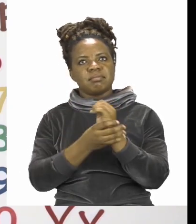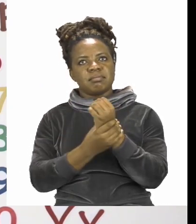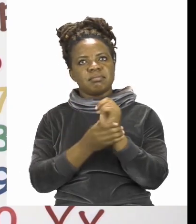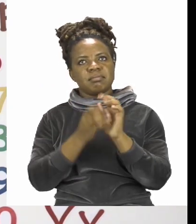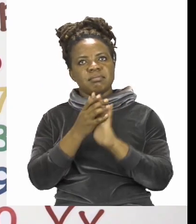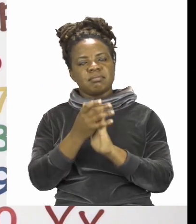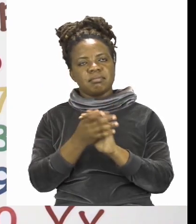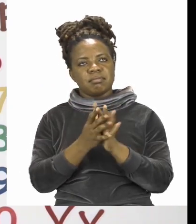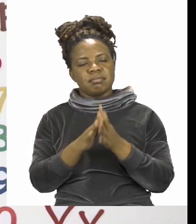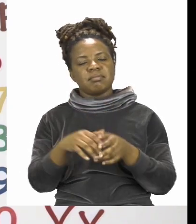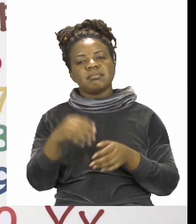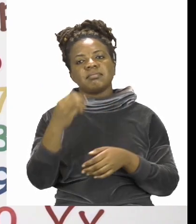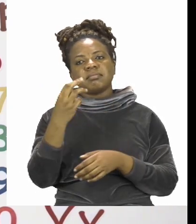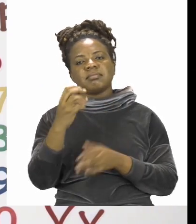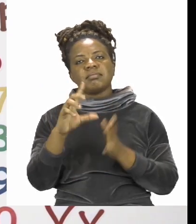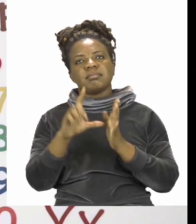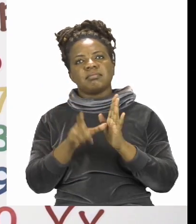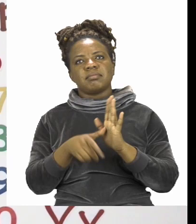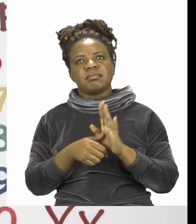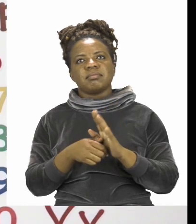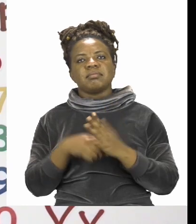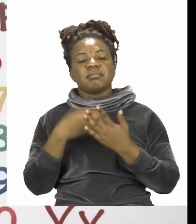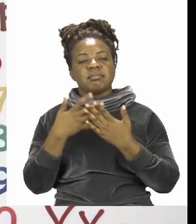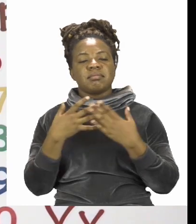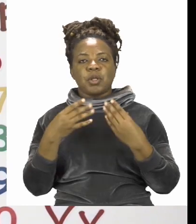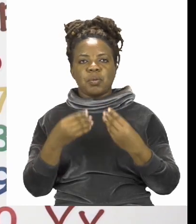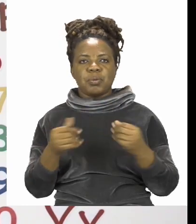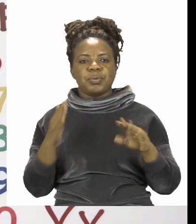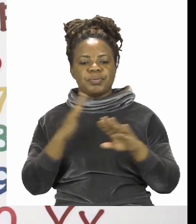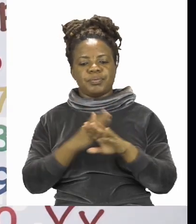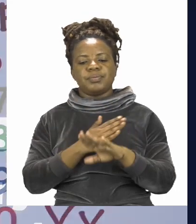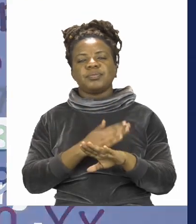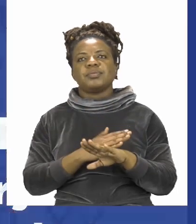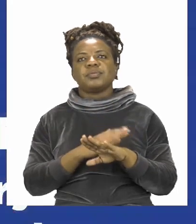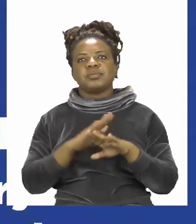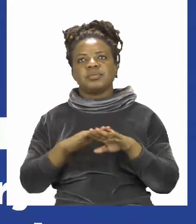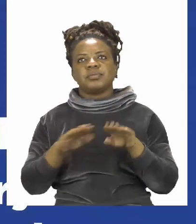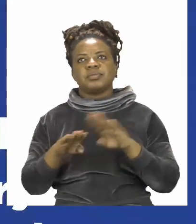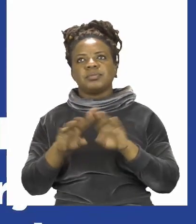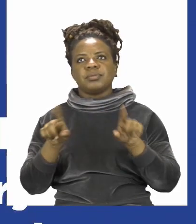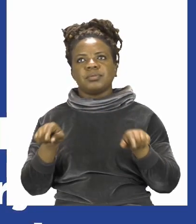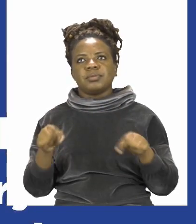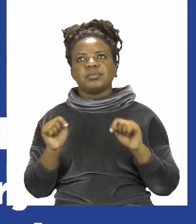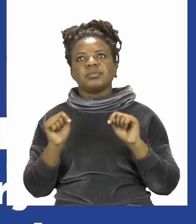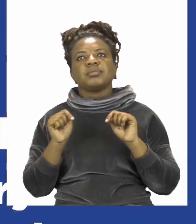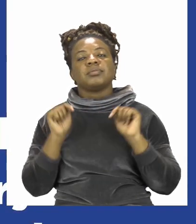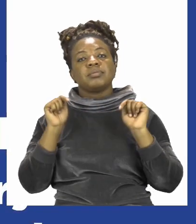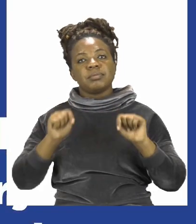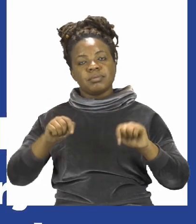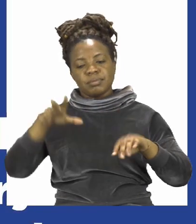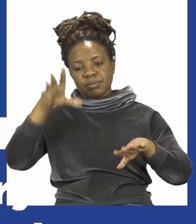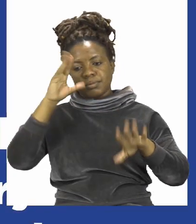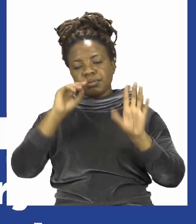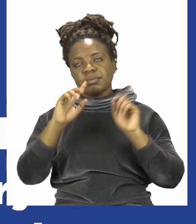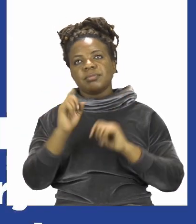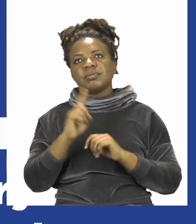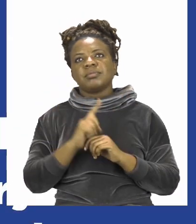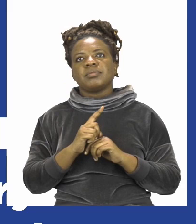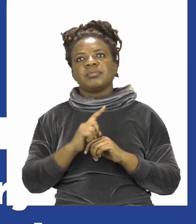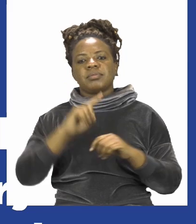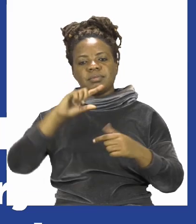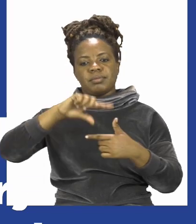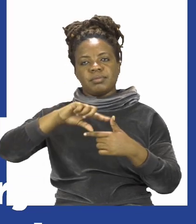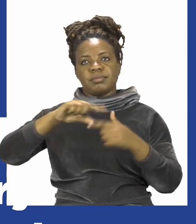hands for 30 seconds. Make sure your hands are dry before you touch anything else. For today's lesson, we'll be